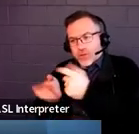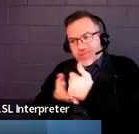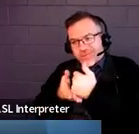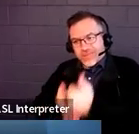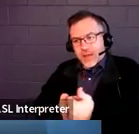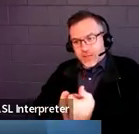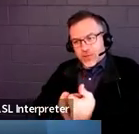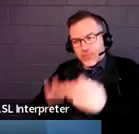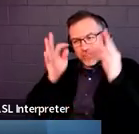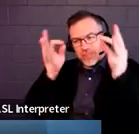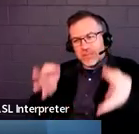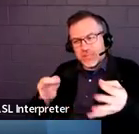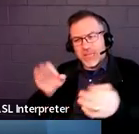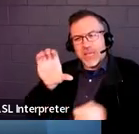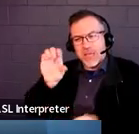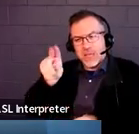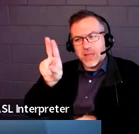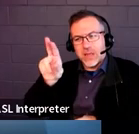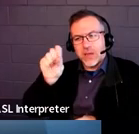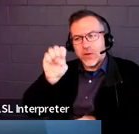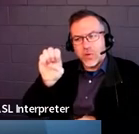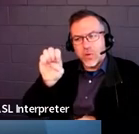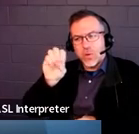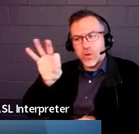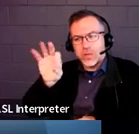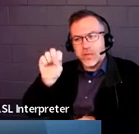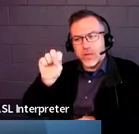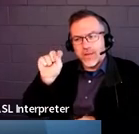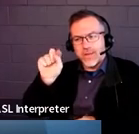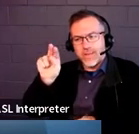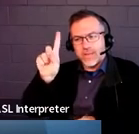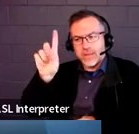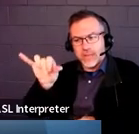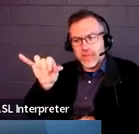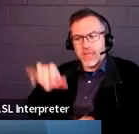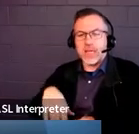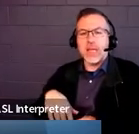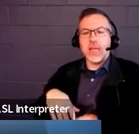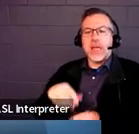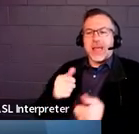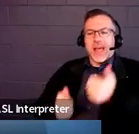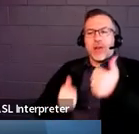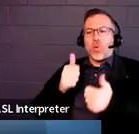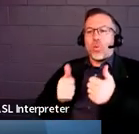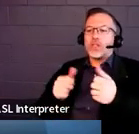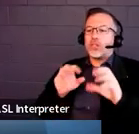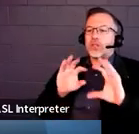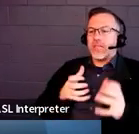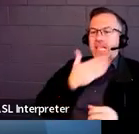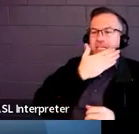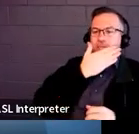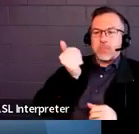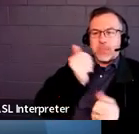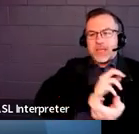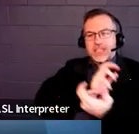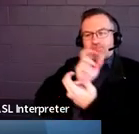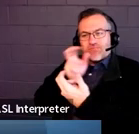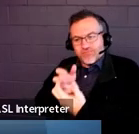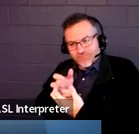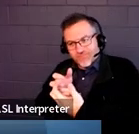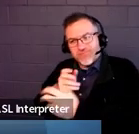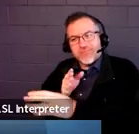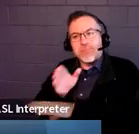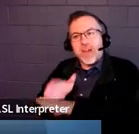study and the electives that will be selected in support of that post-secondary goal that the